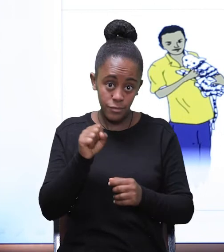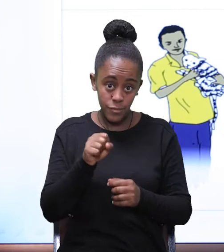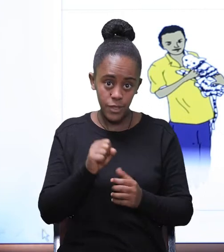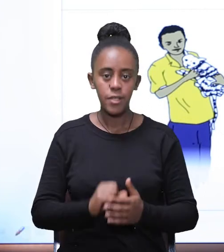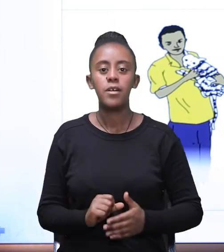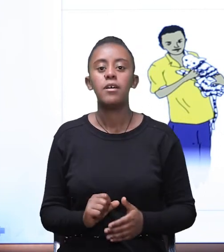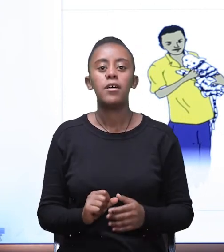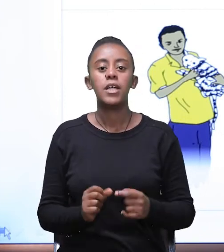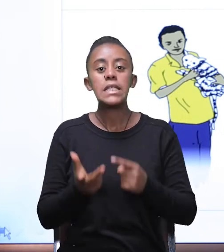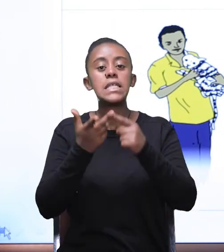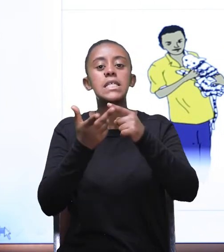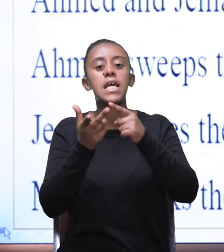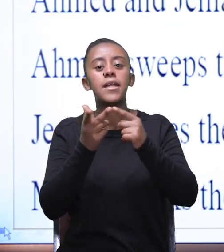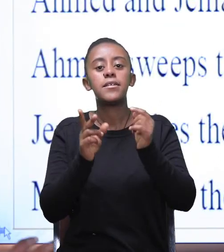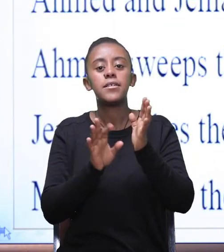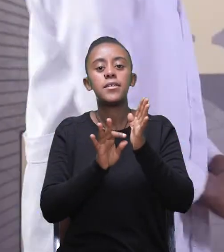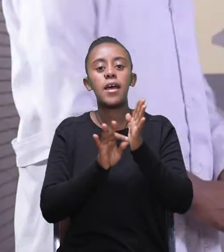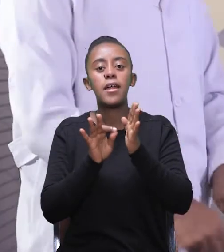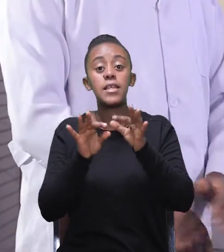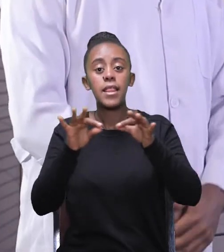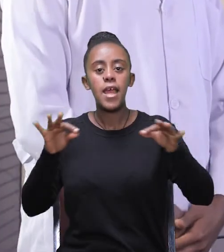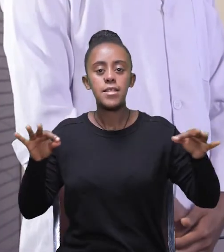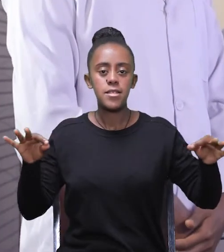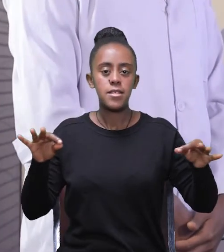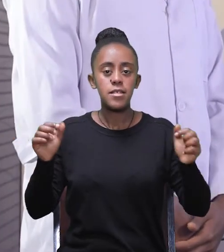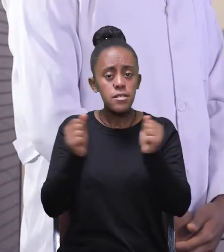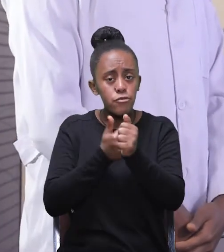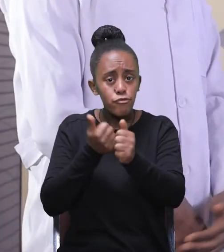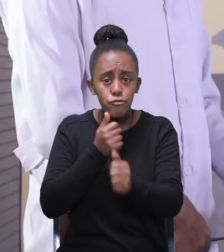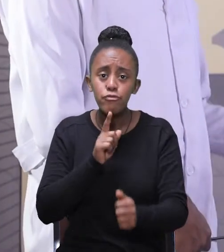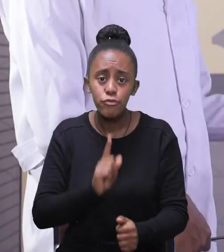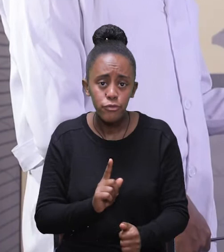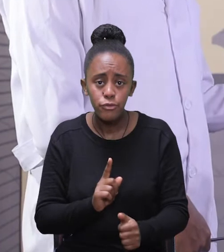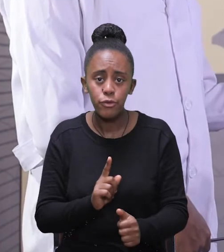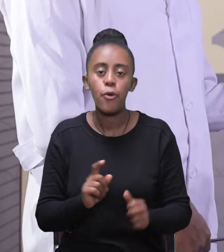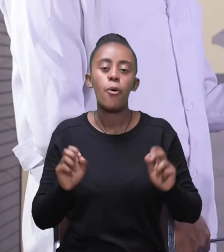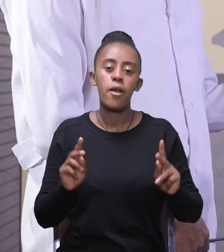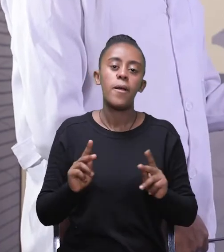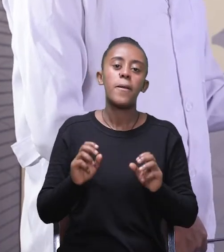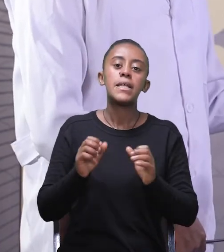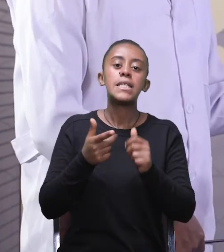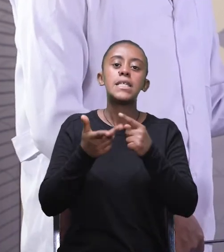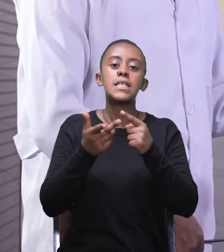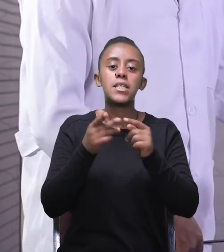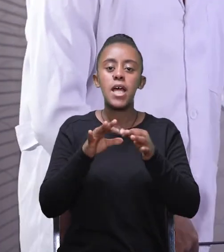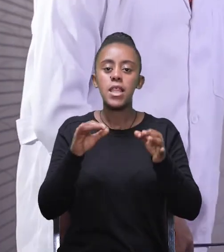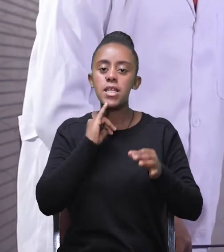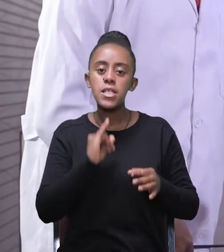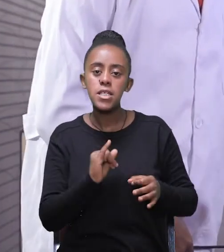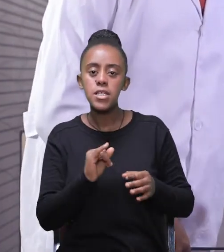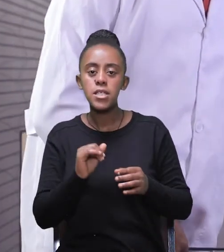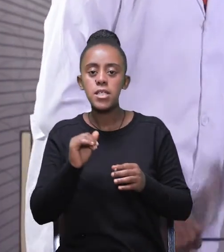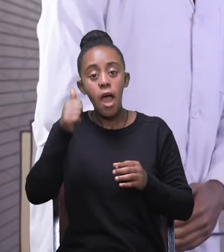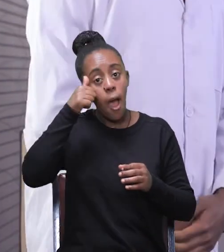What about the third sentence? Students, are you with me? The third sentence is Ahmed